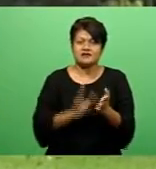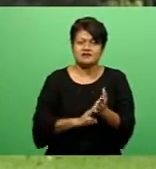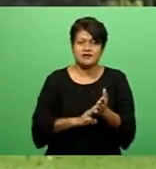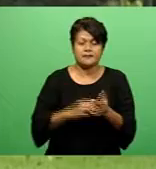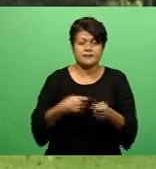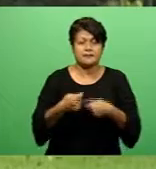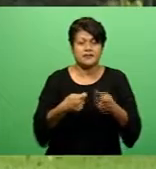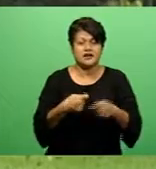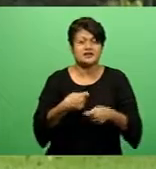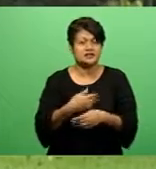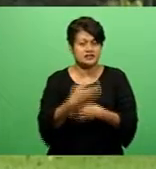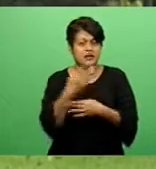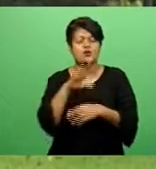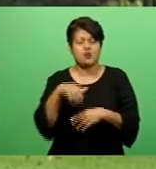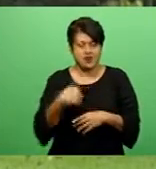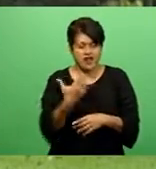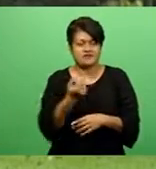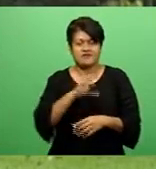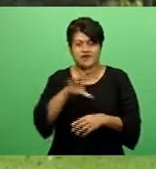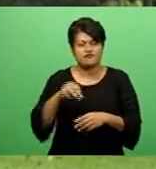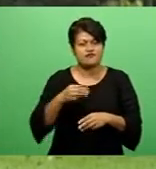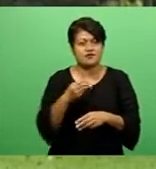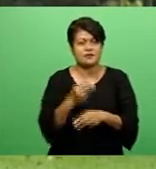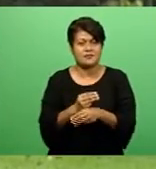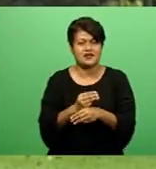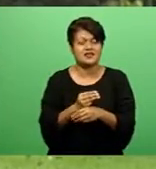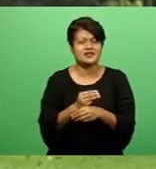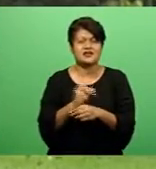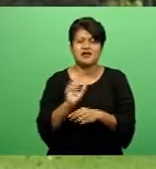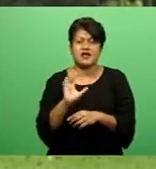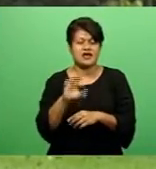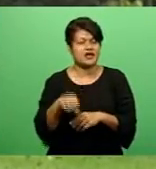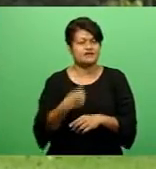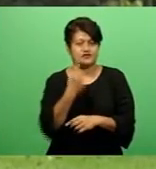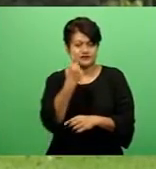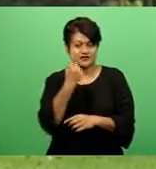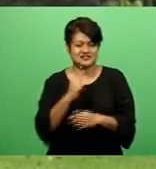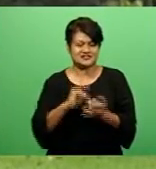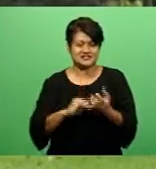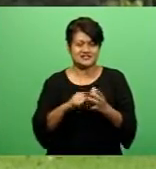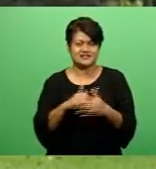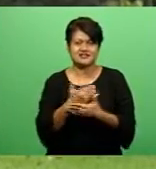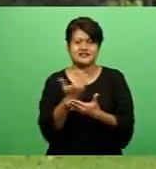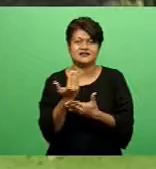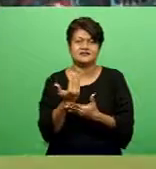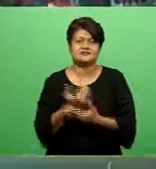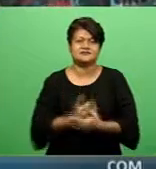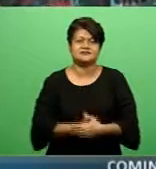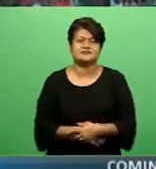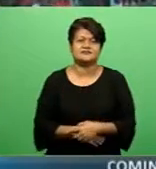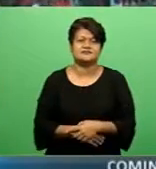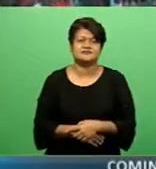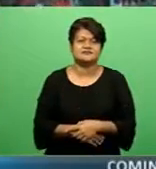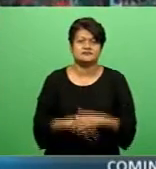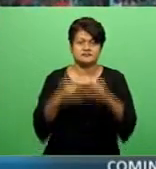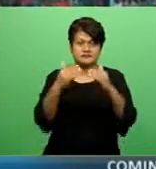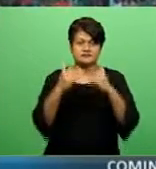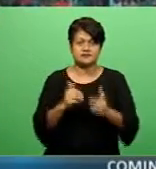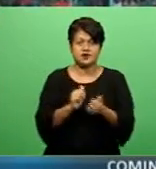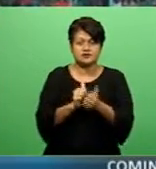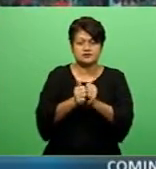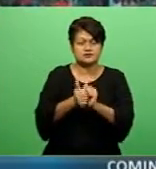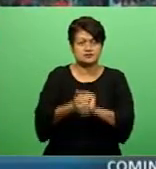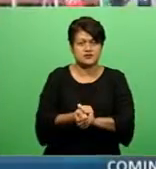monthly event, and it will be held on every first Saturday. Kelly Vadala, FBC News. Up ahead in